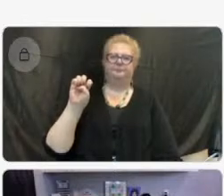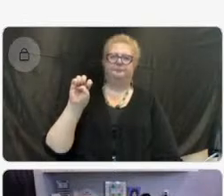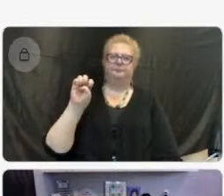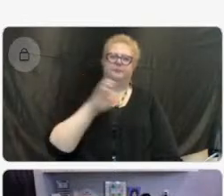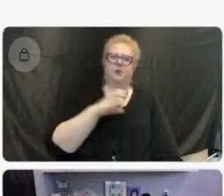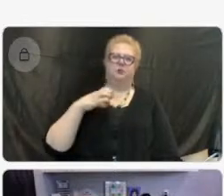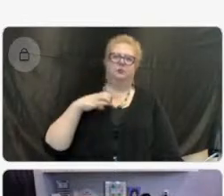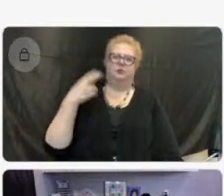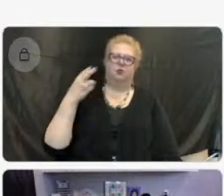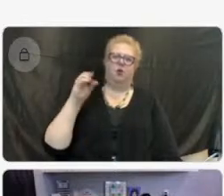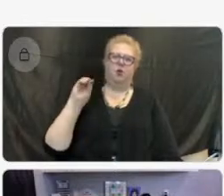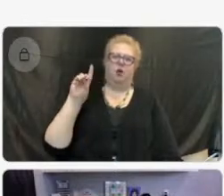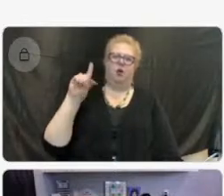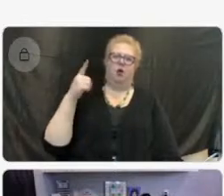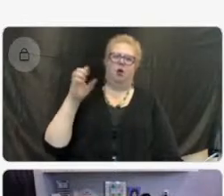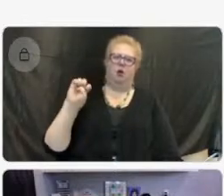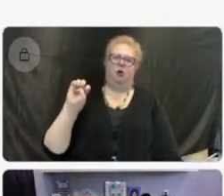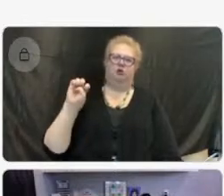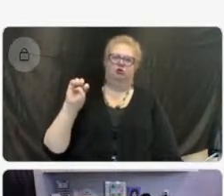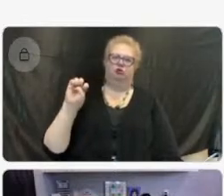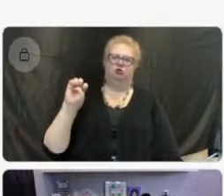Commissioner Hodge?